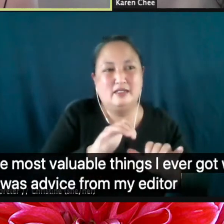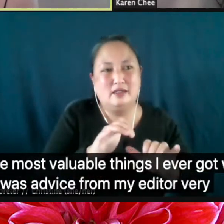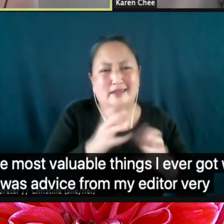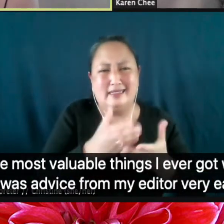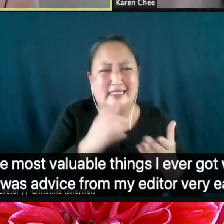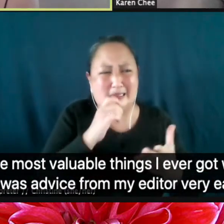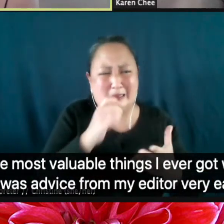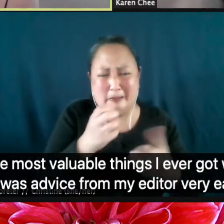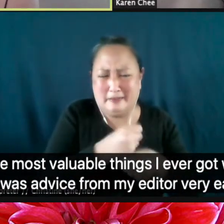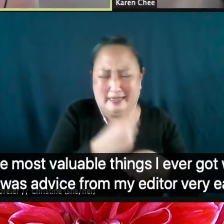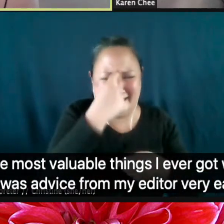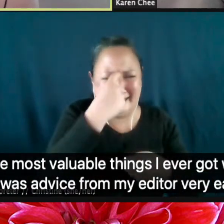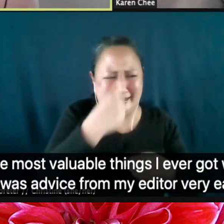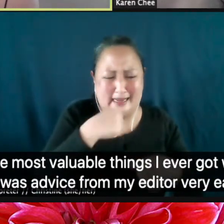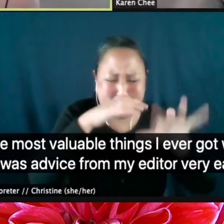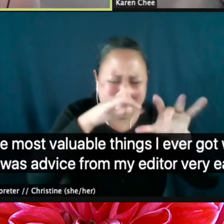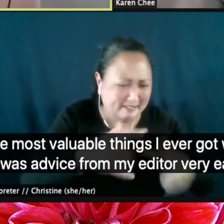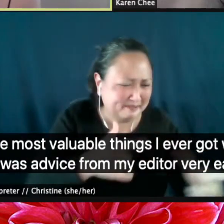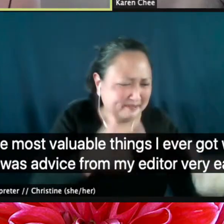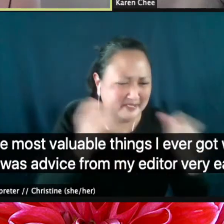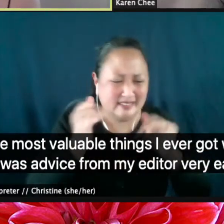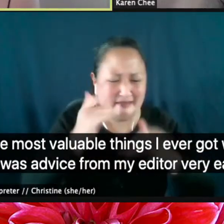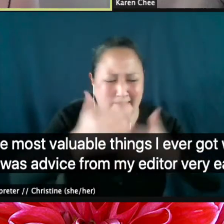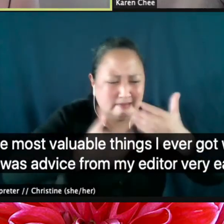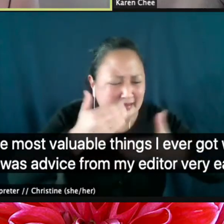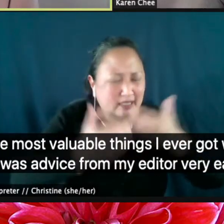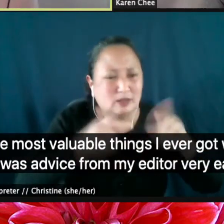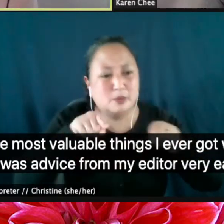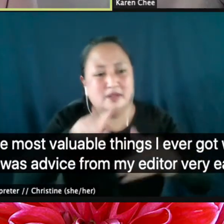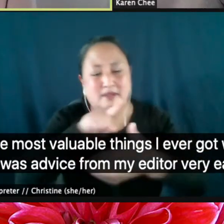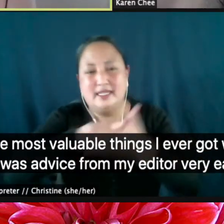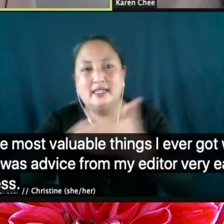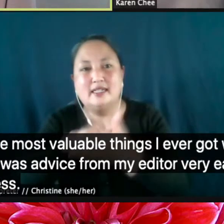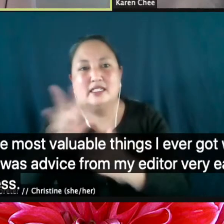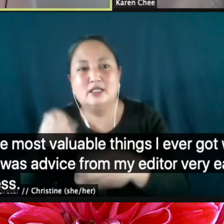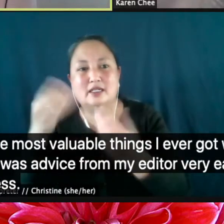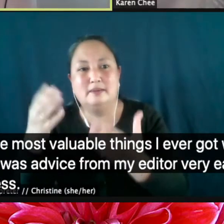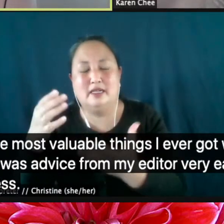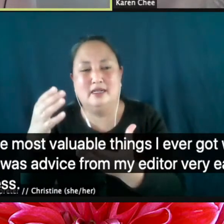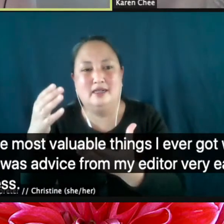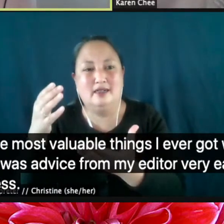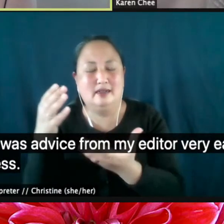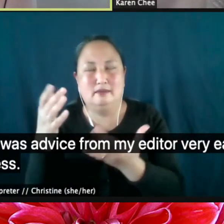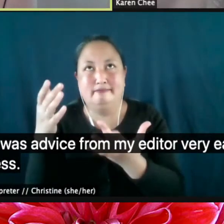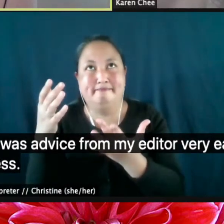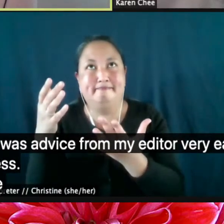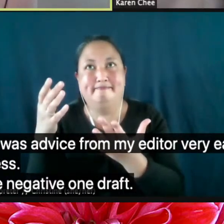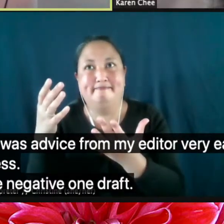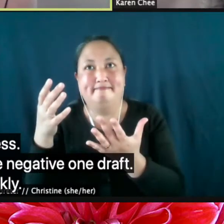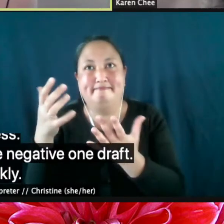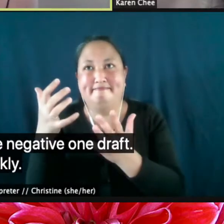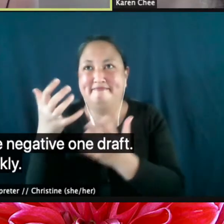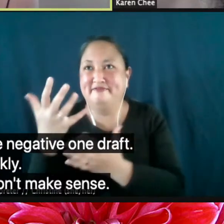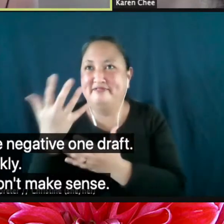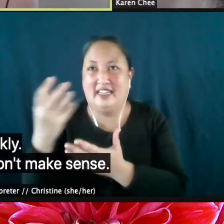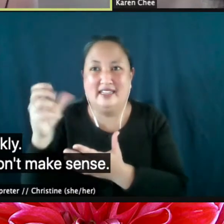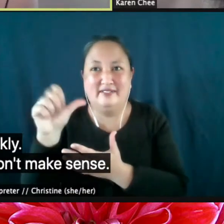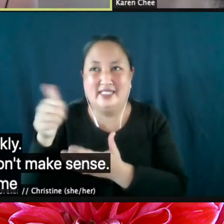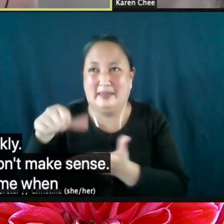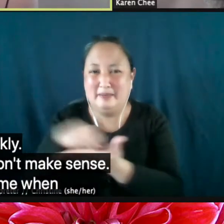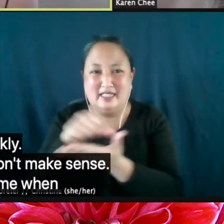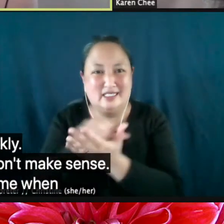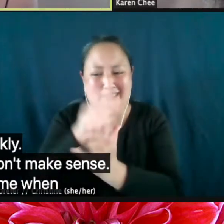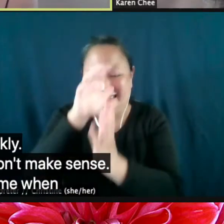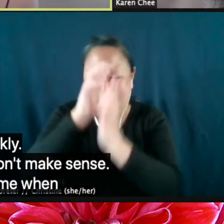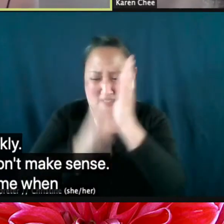sense. And she told me when I was editing that she gave me like a huge, like, I don't know, like 5-10 pages of questions. And